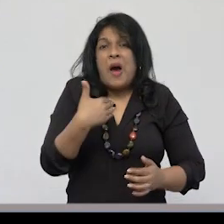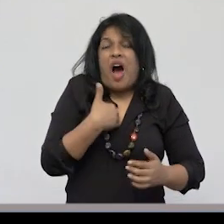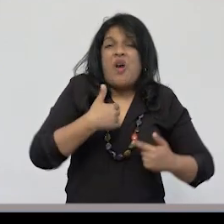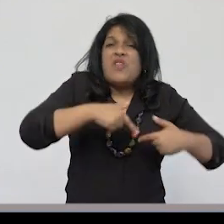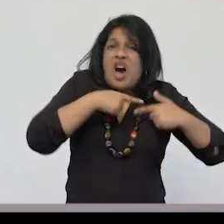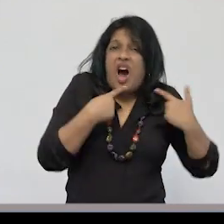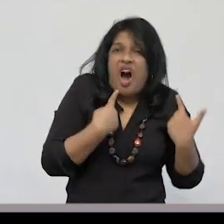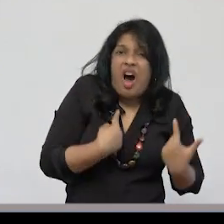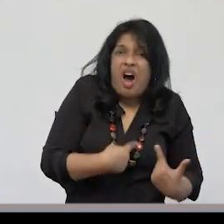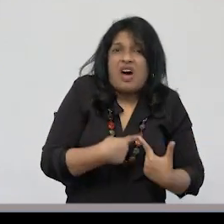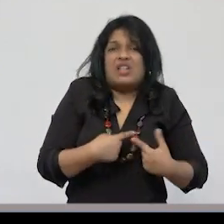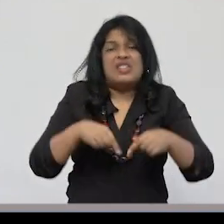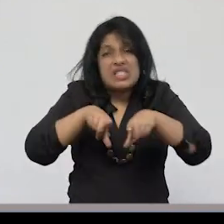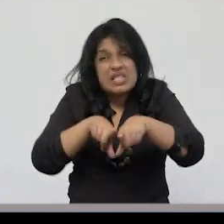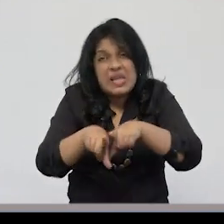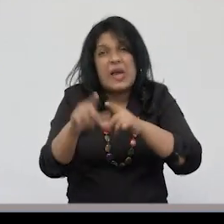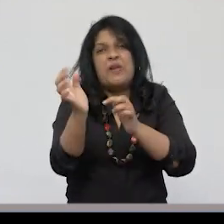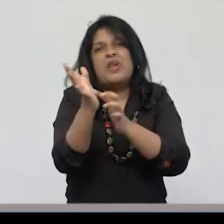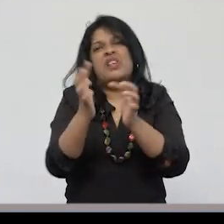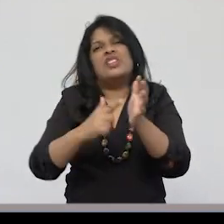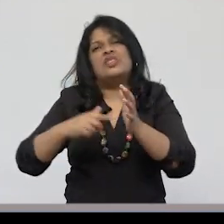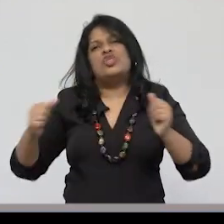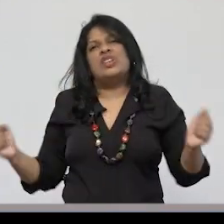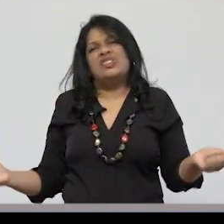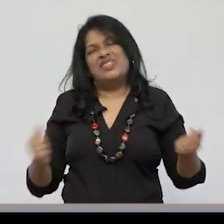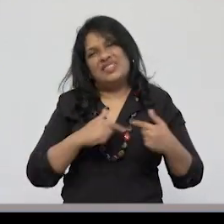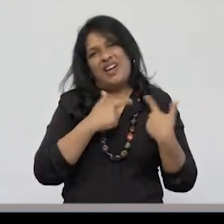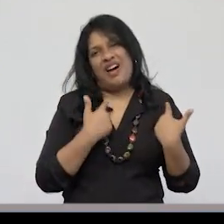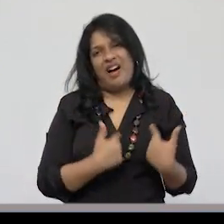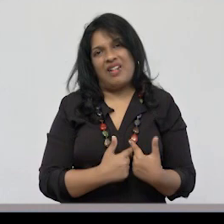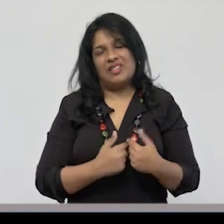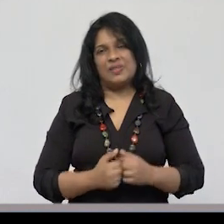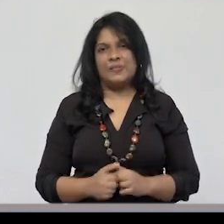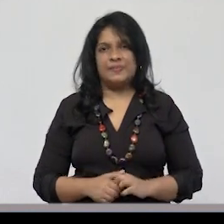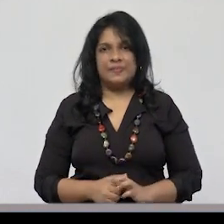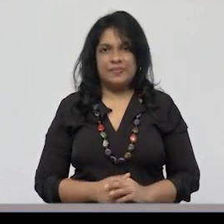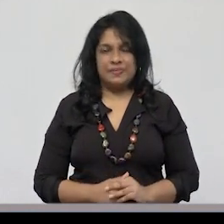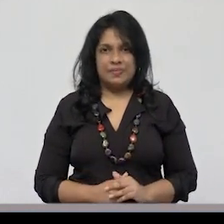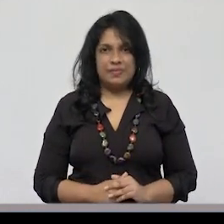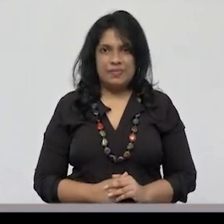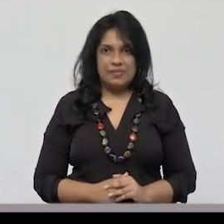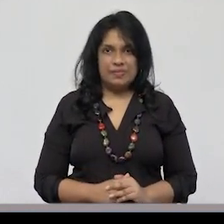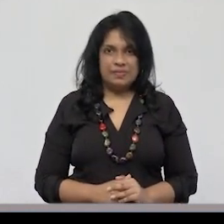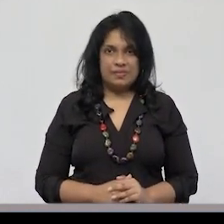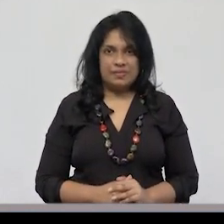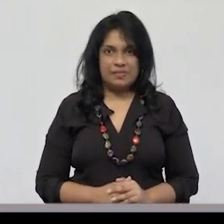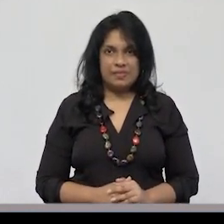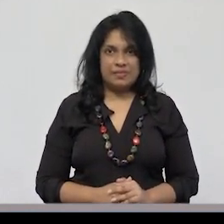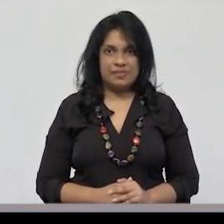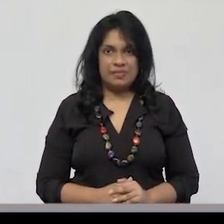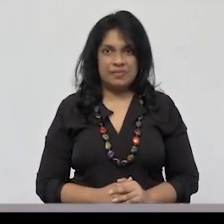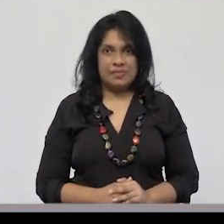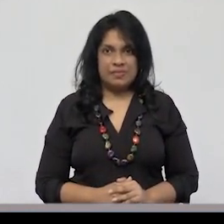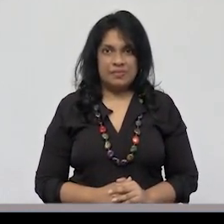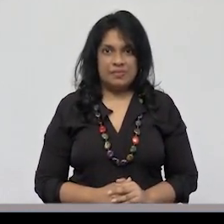to be somebody who will walk the way you walk. You've tried a lot of things. I want to suggest to you, why